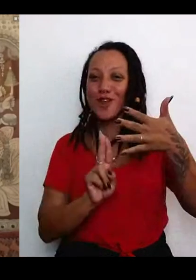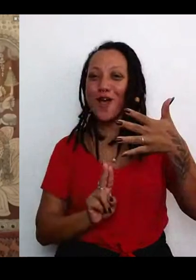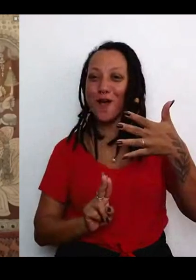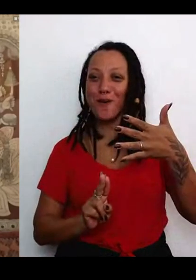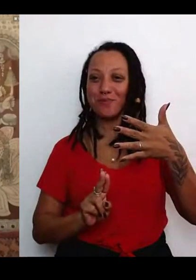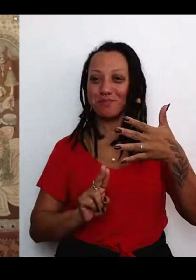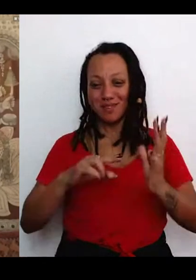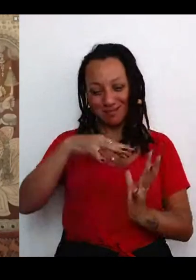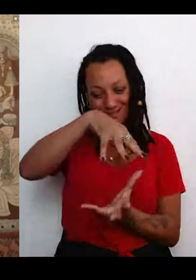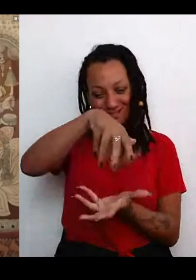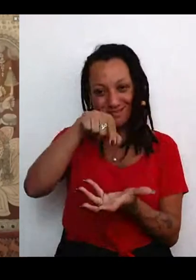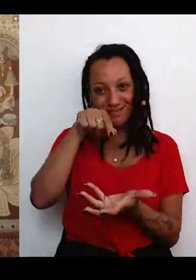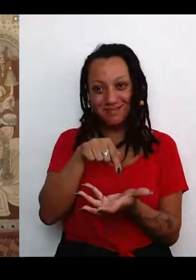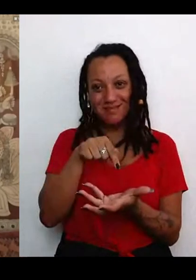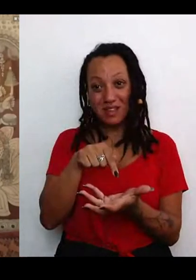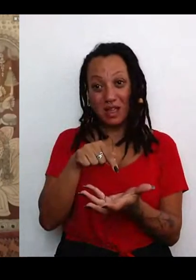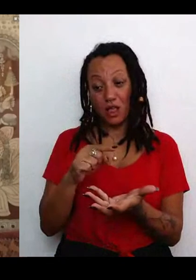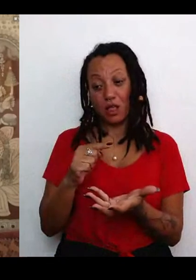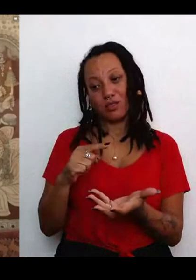the Earth